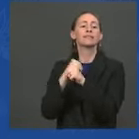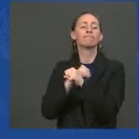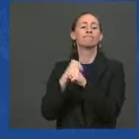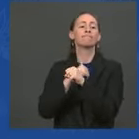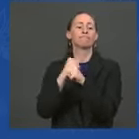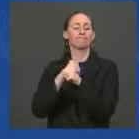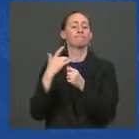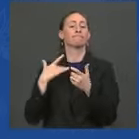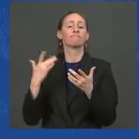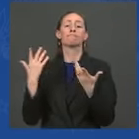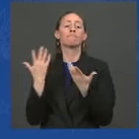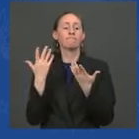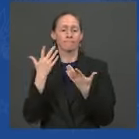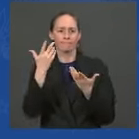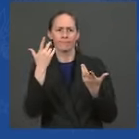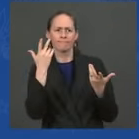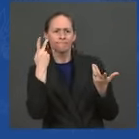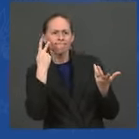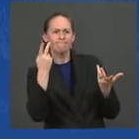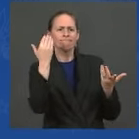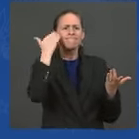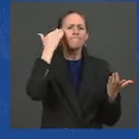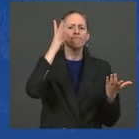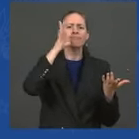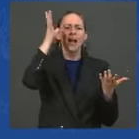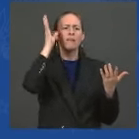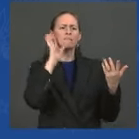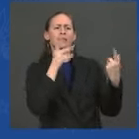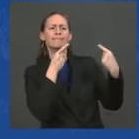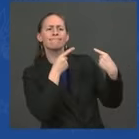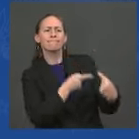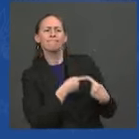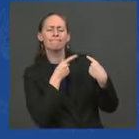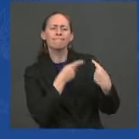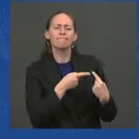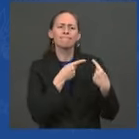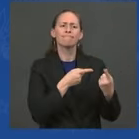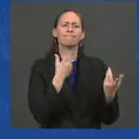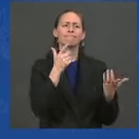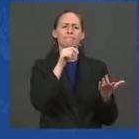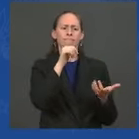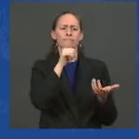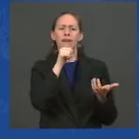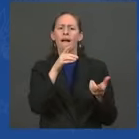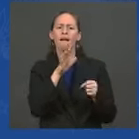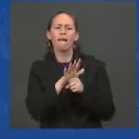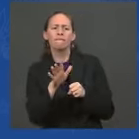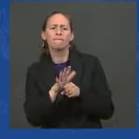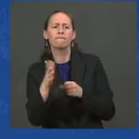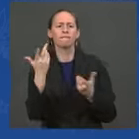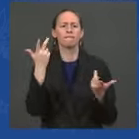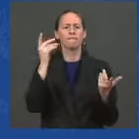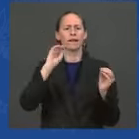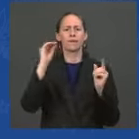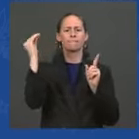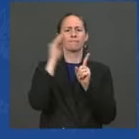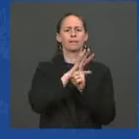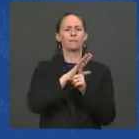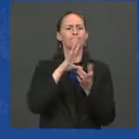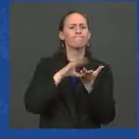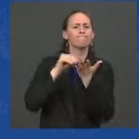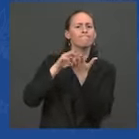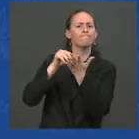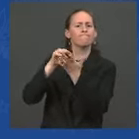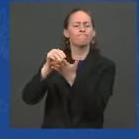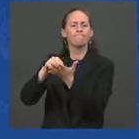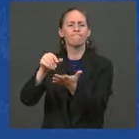real difficulty will hear literally 1 million fewer words spoken, not different words, spoken, than the